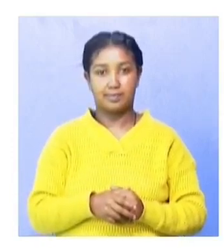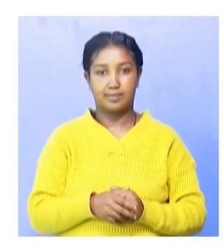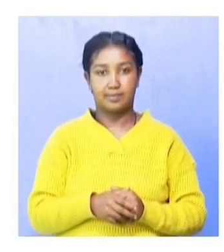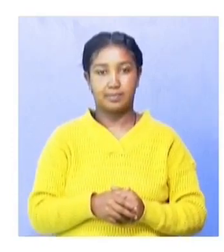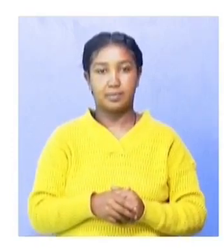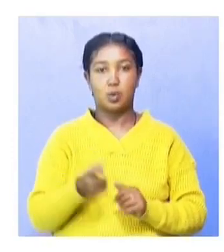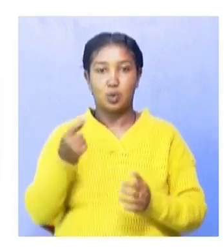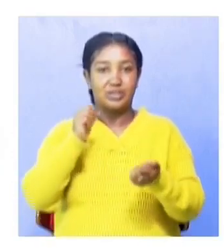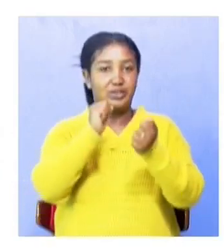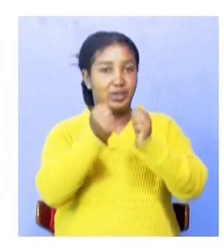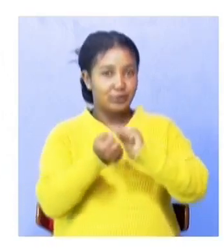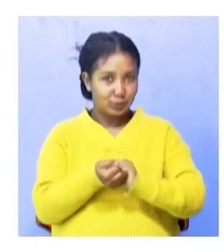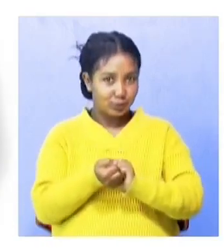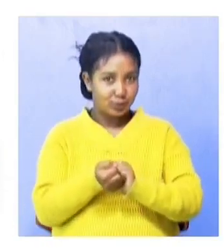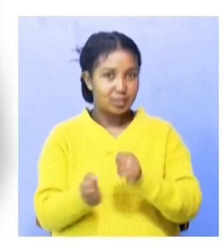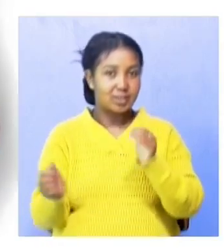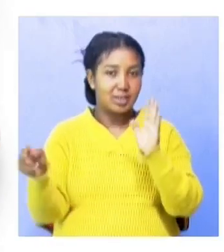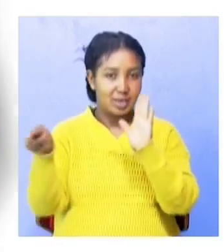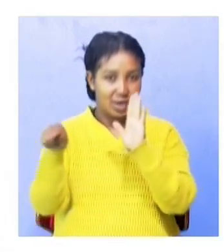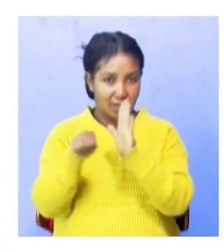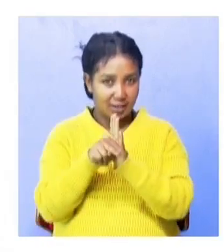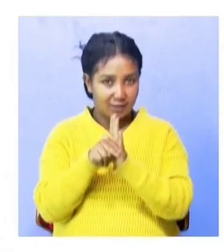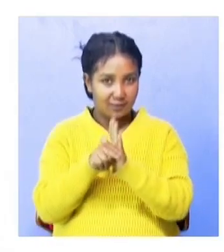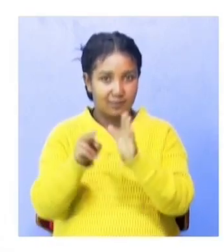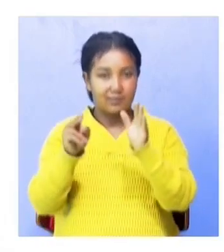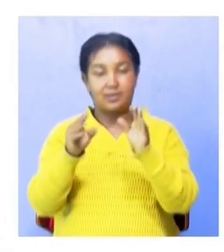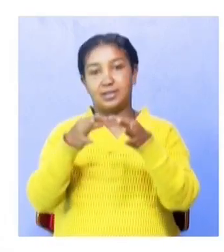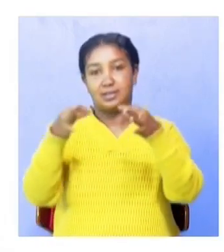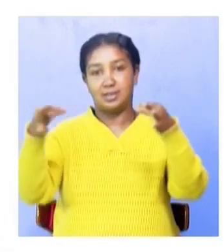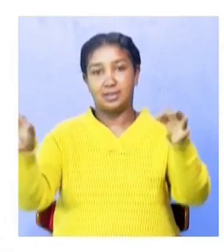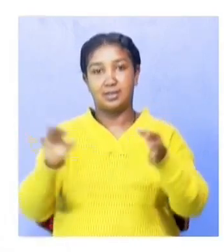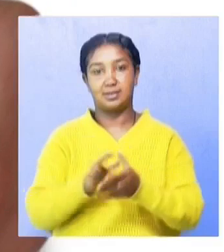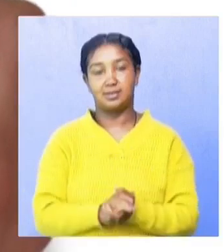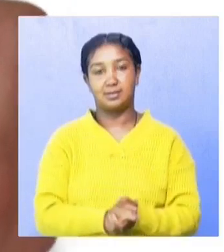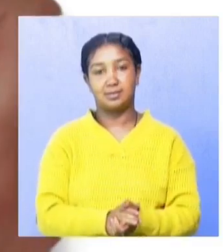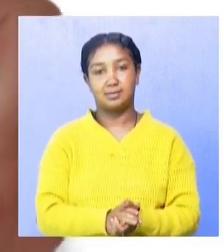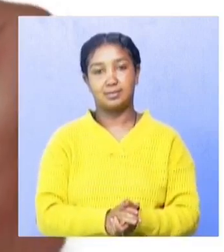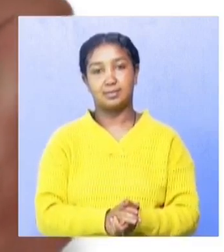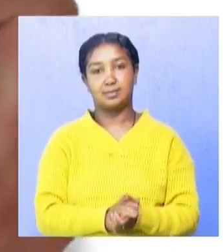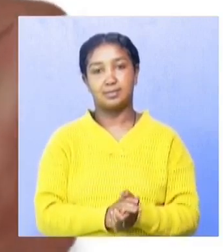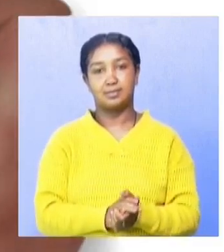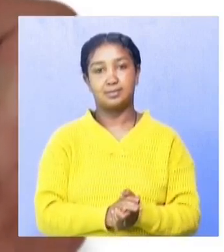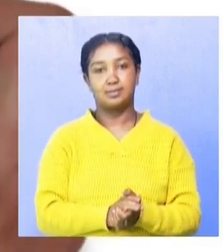We will change them into negative.